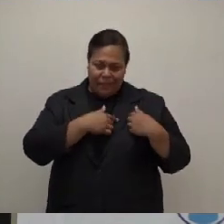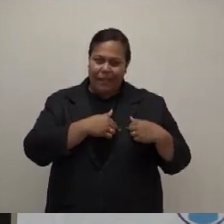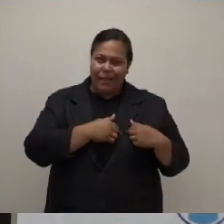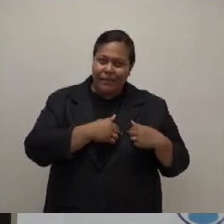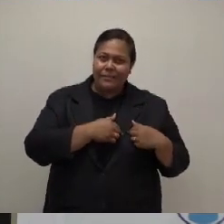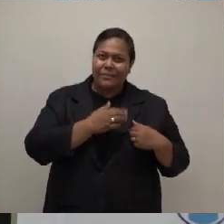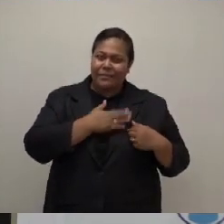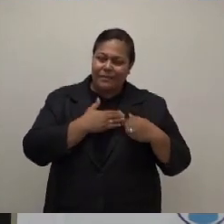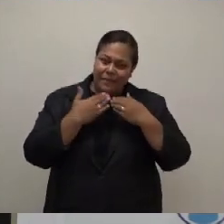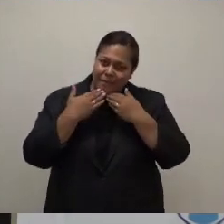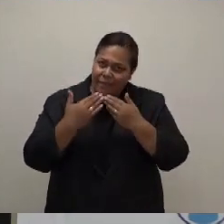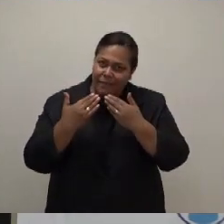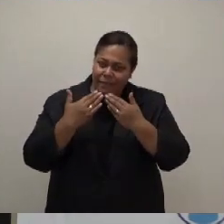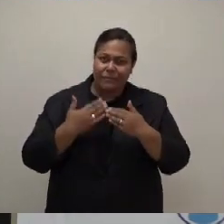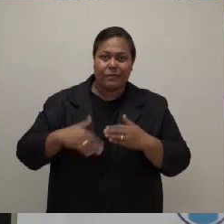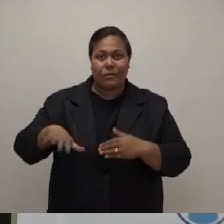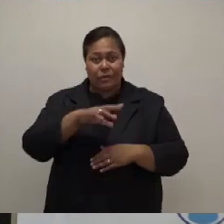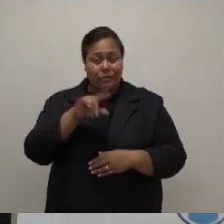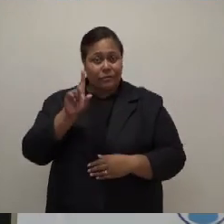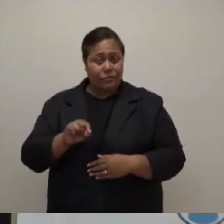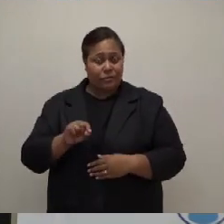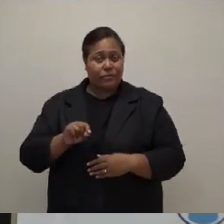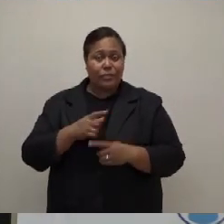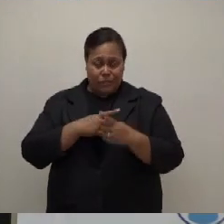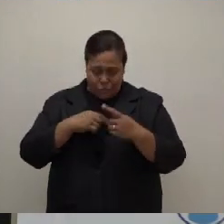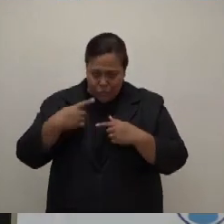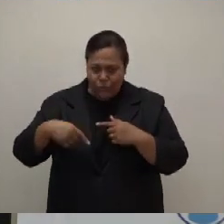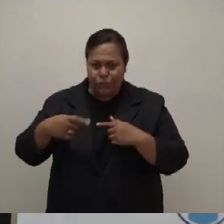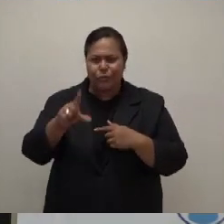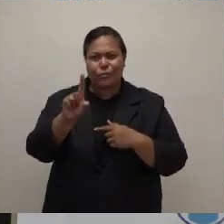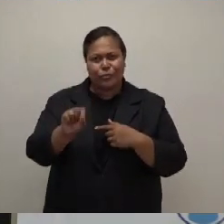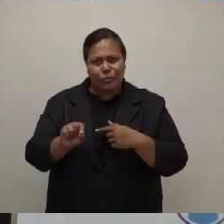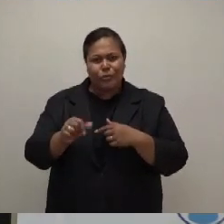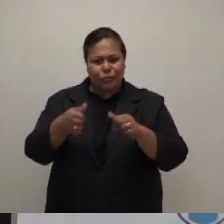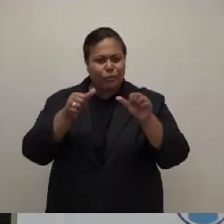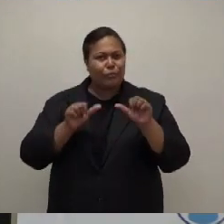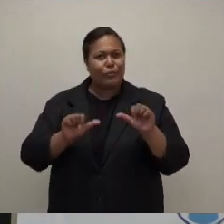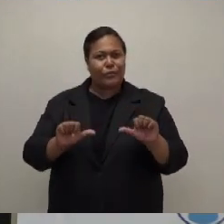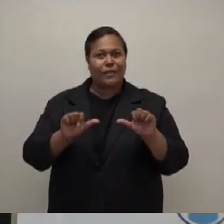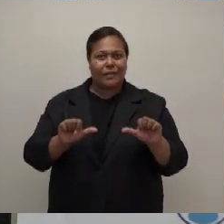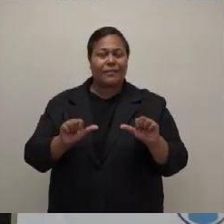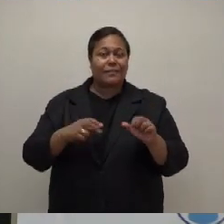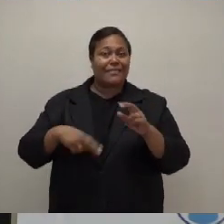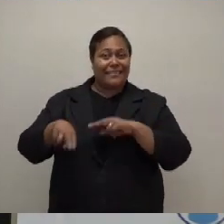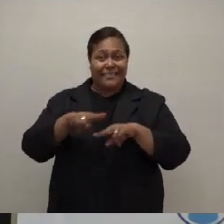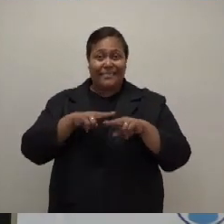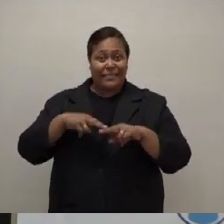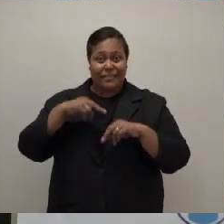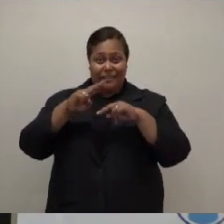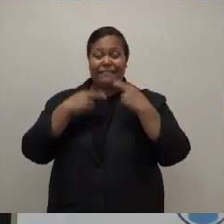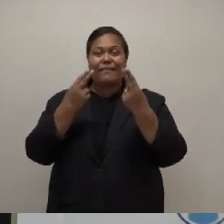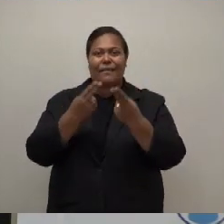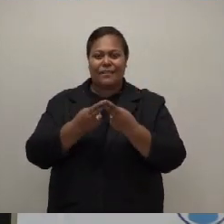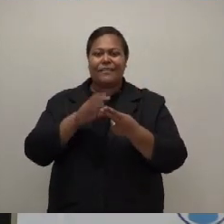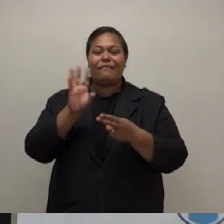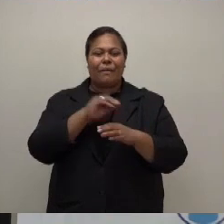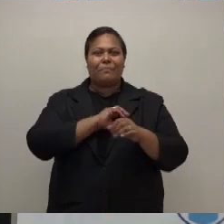for all you've done and will continue to do to protect Fijian families from this